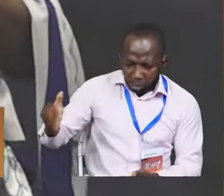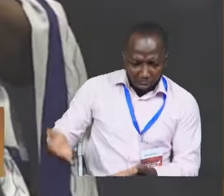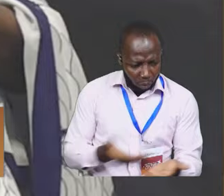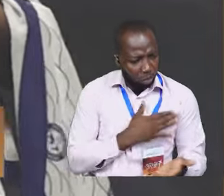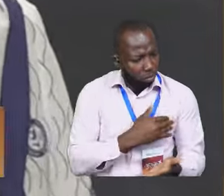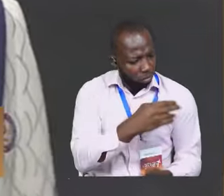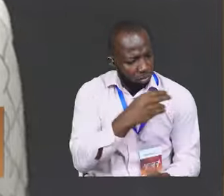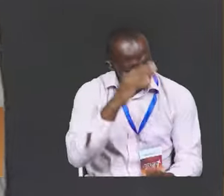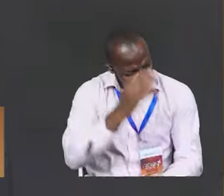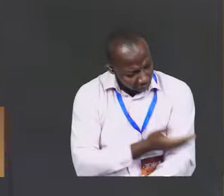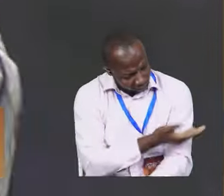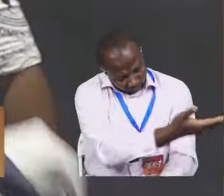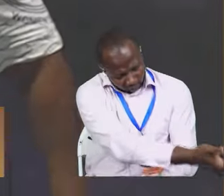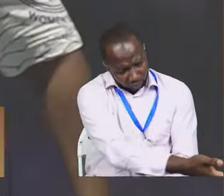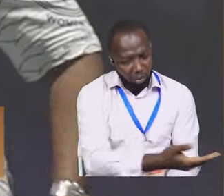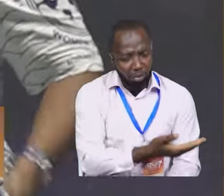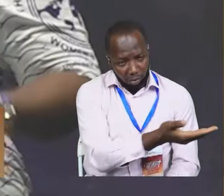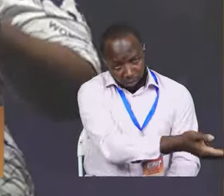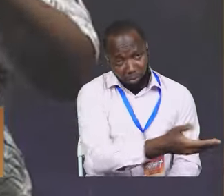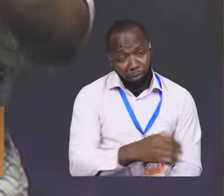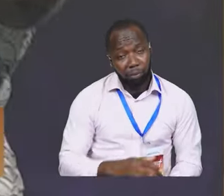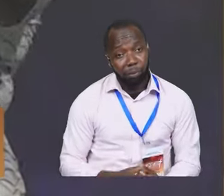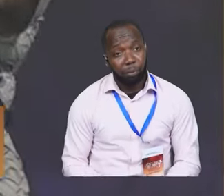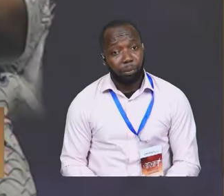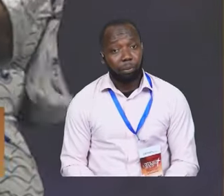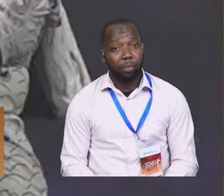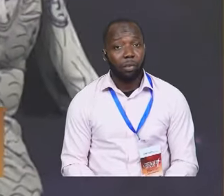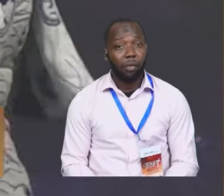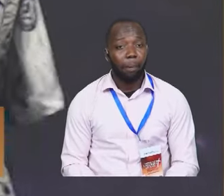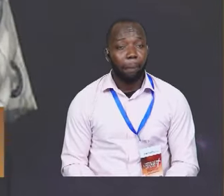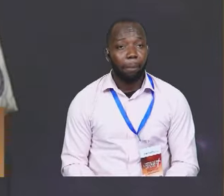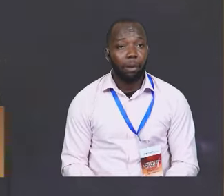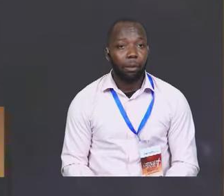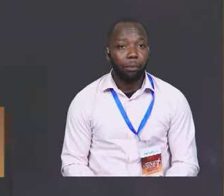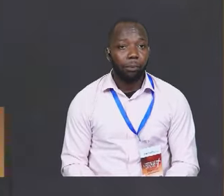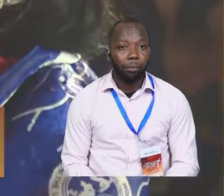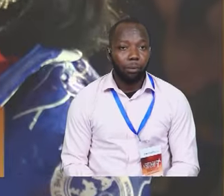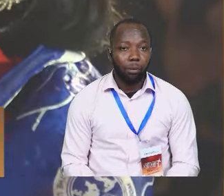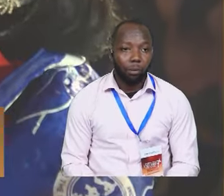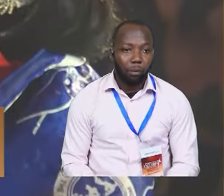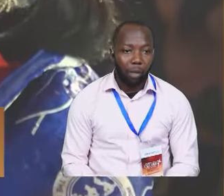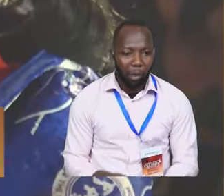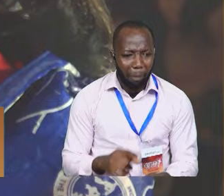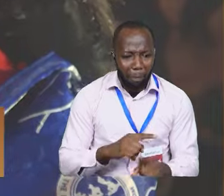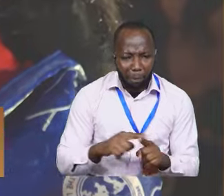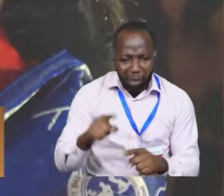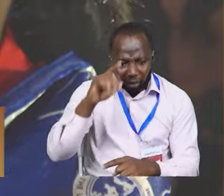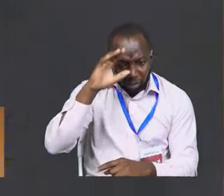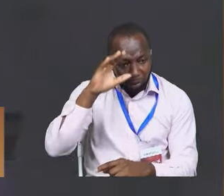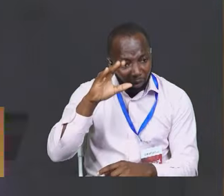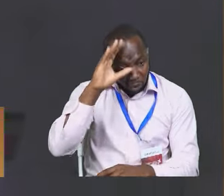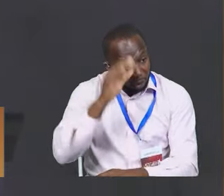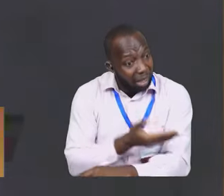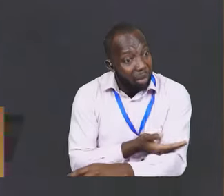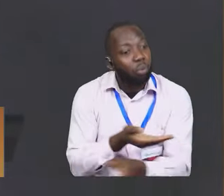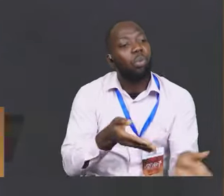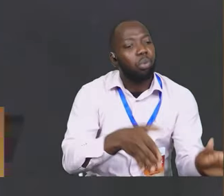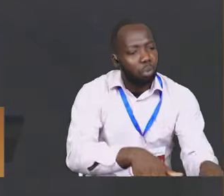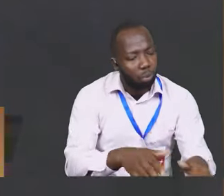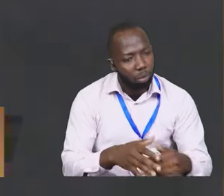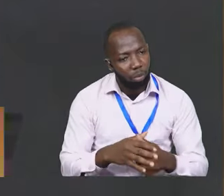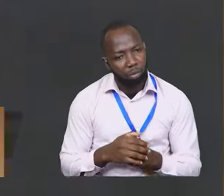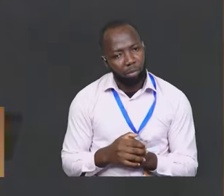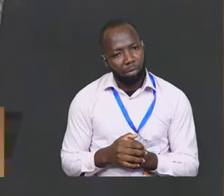when I got there, the doctor told me that a certain man has brought your child here. But the child is